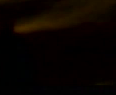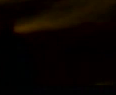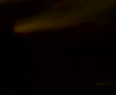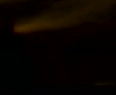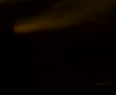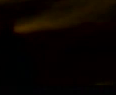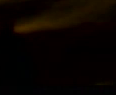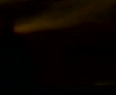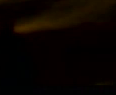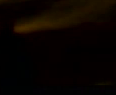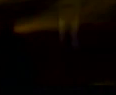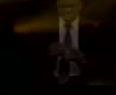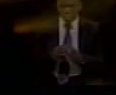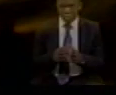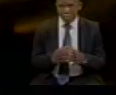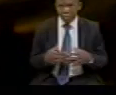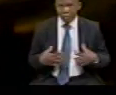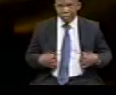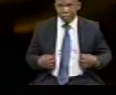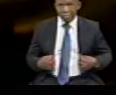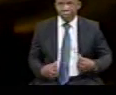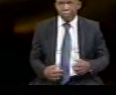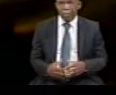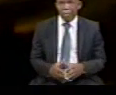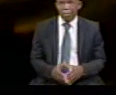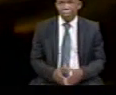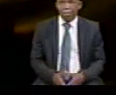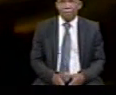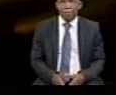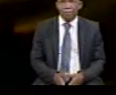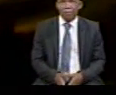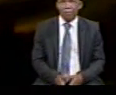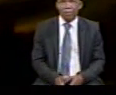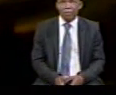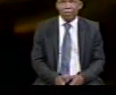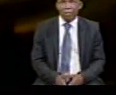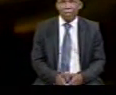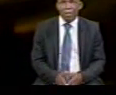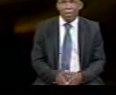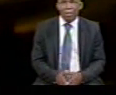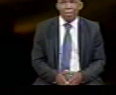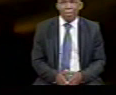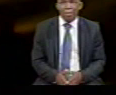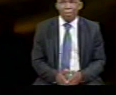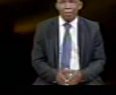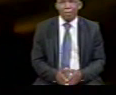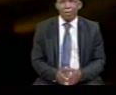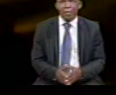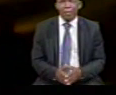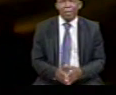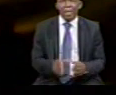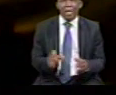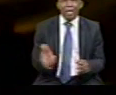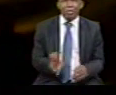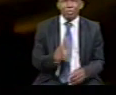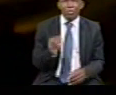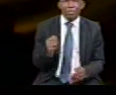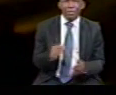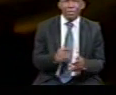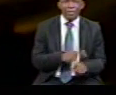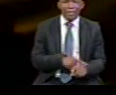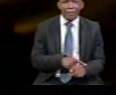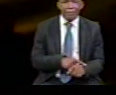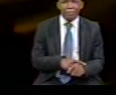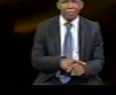because we are celebrating the resurrection power of the Lord Jesus Christ. As we come this time to look at this all-important